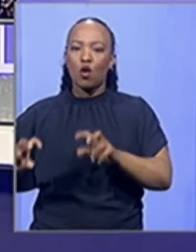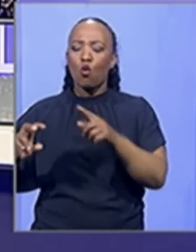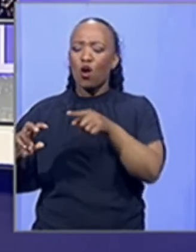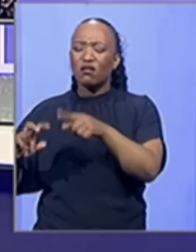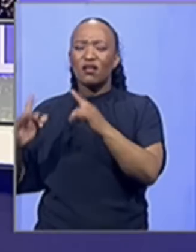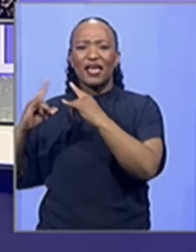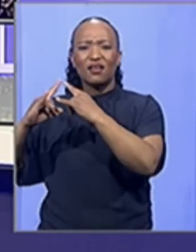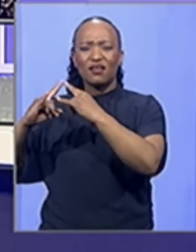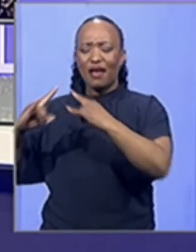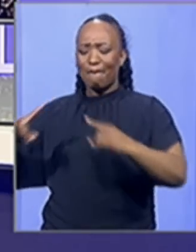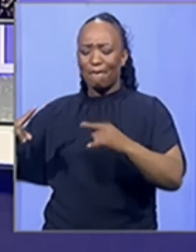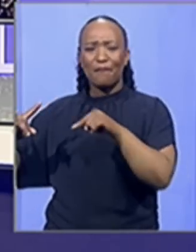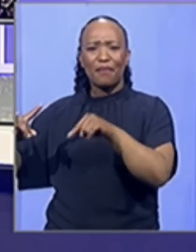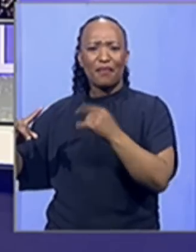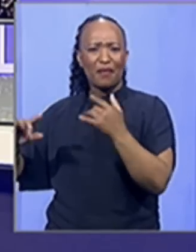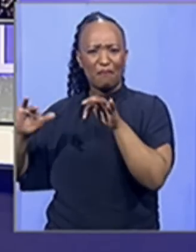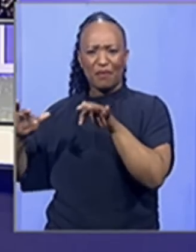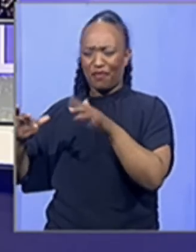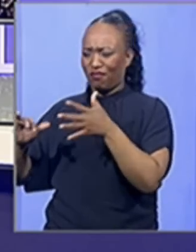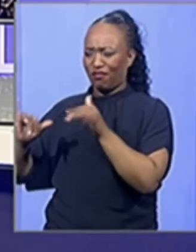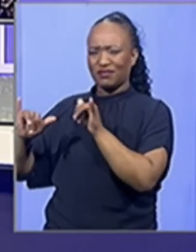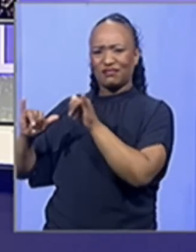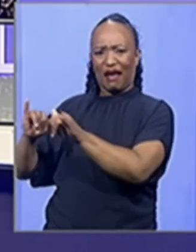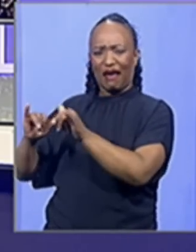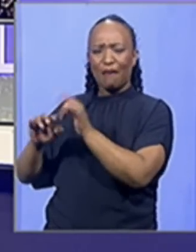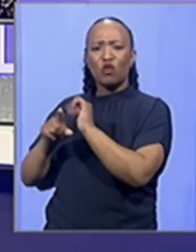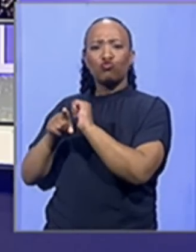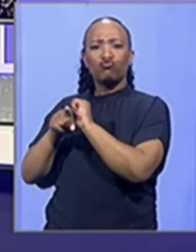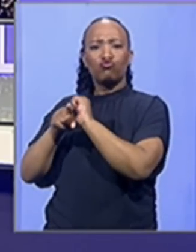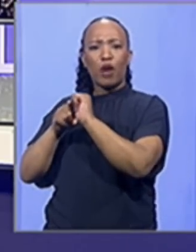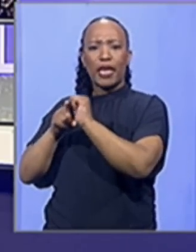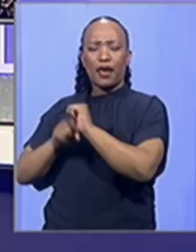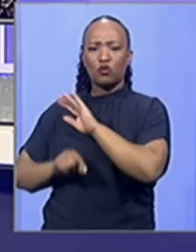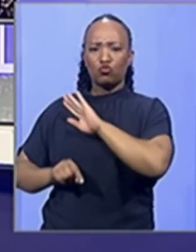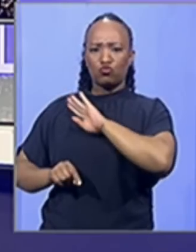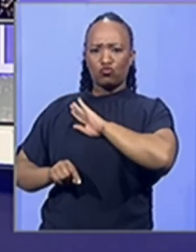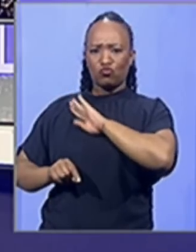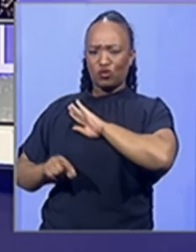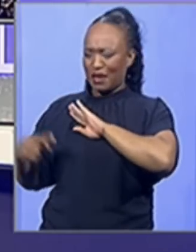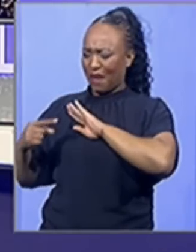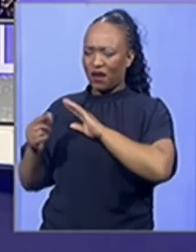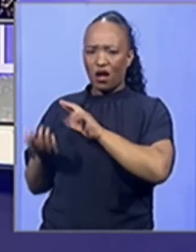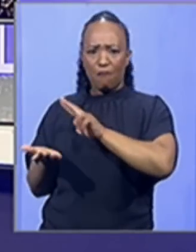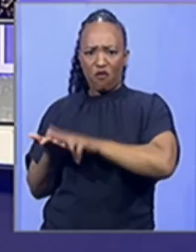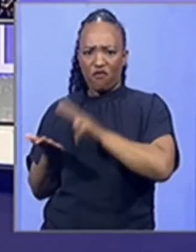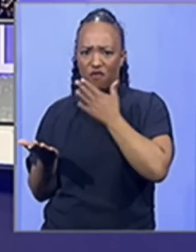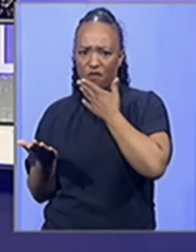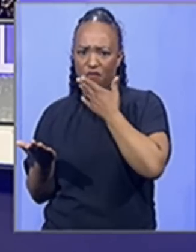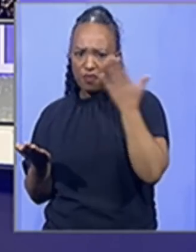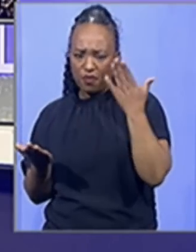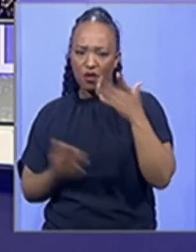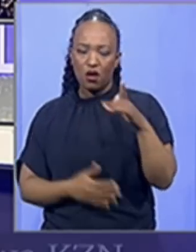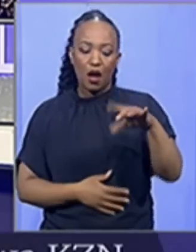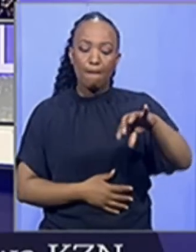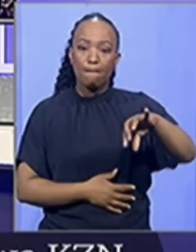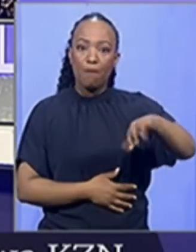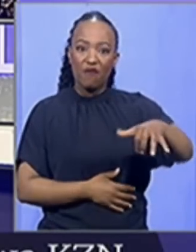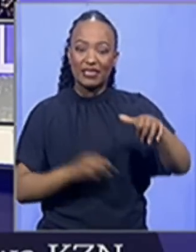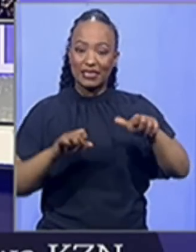belaelwang e le ikatiso sa sesole e se ka fa molaong mo polaseng nngwe kwa Modimolle kwa porofenseng ya Limpopo